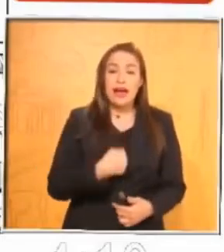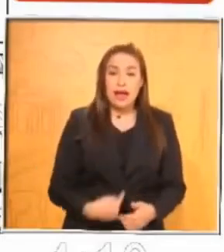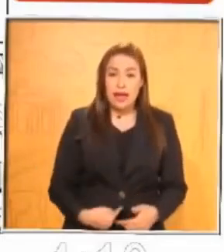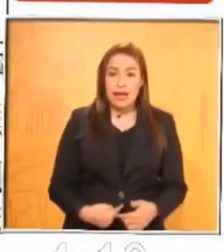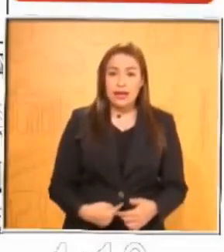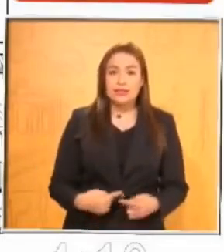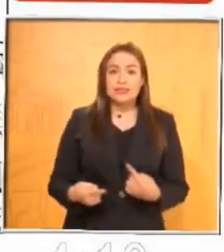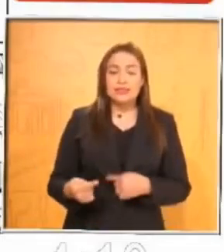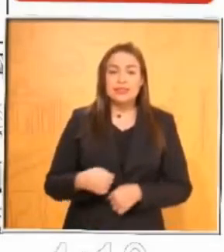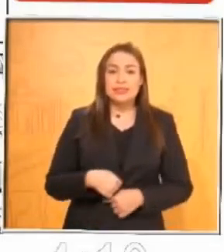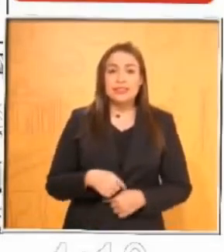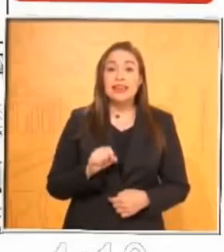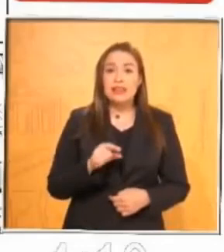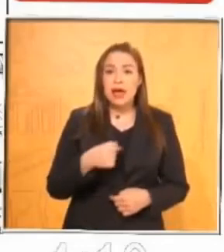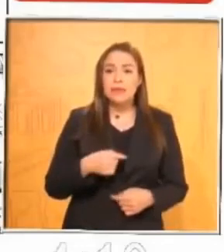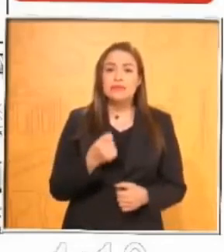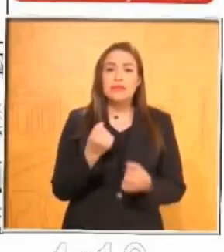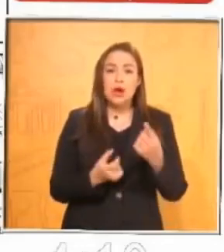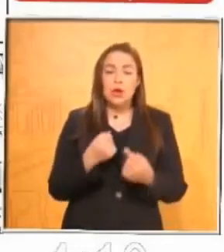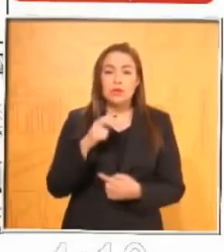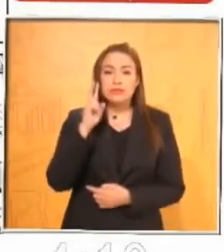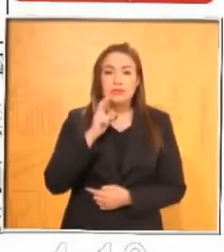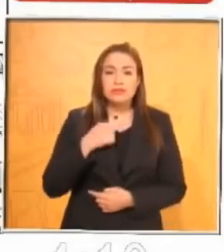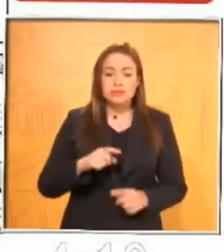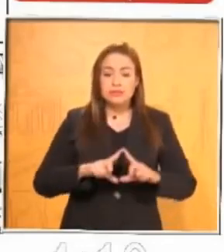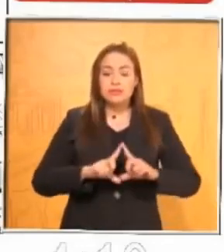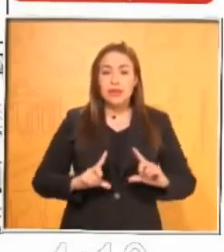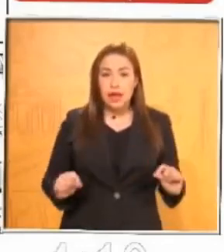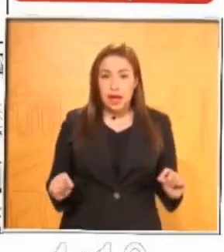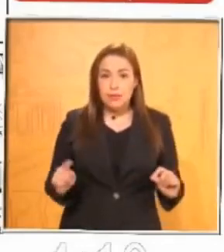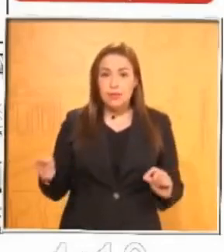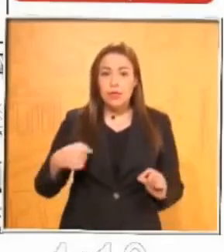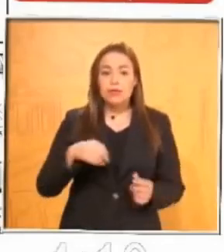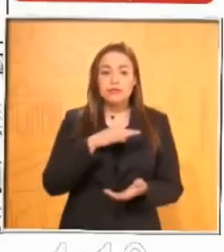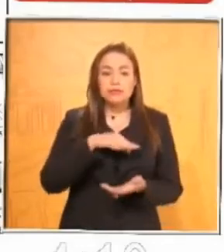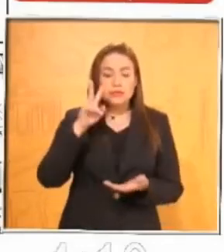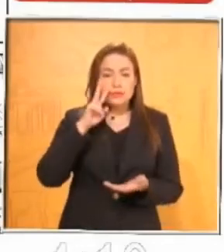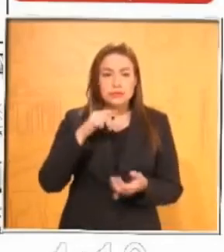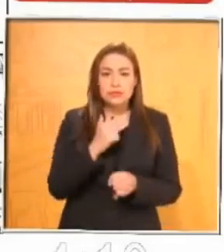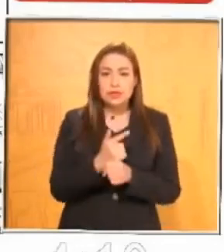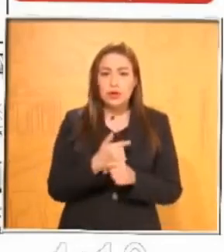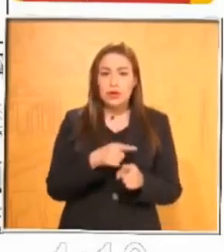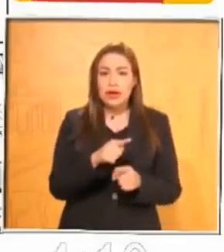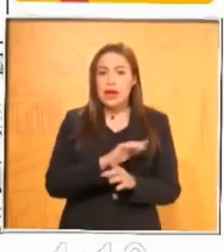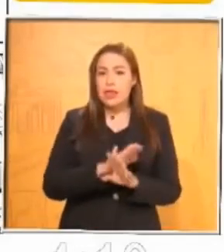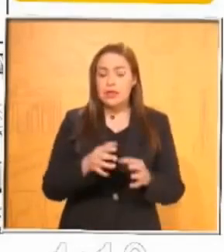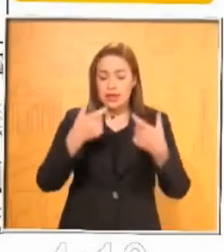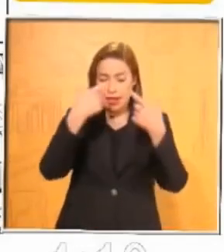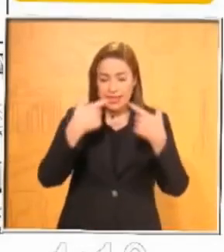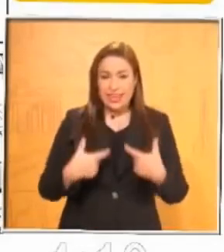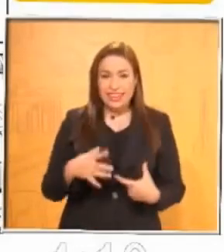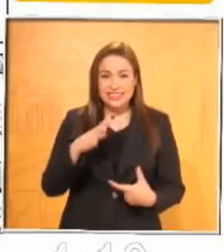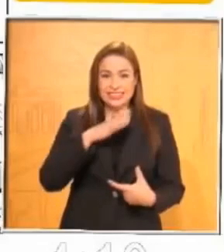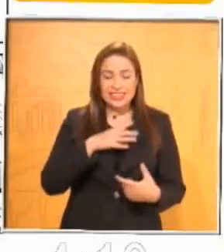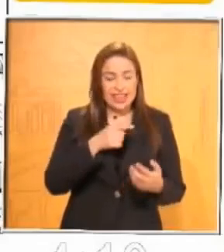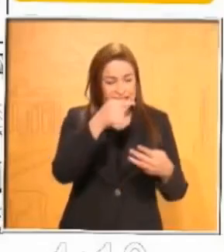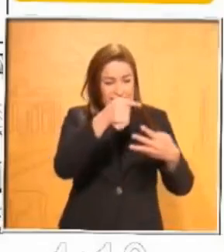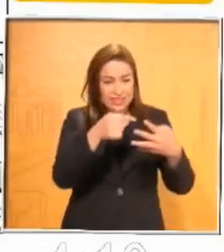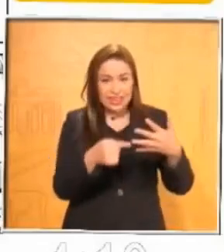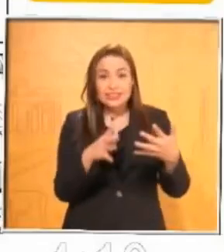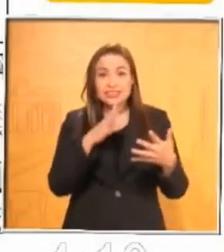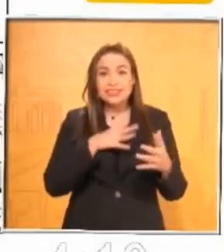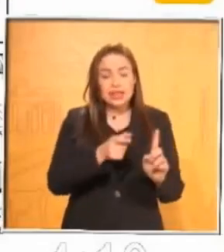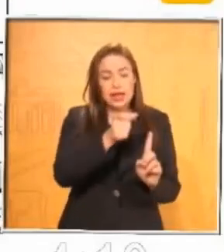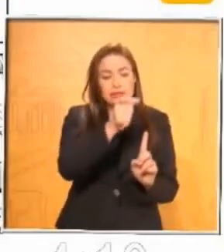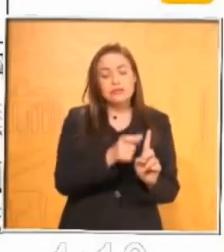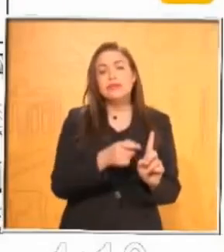One characteristic of this kind of comic is that all the characters have very, very large eyes